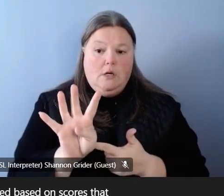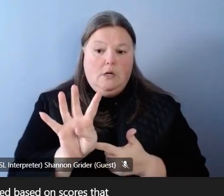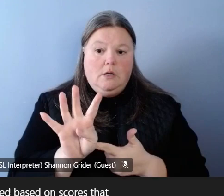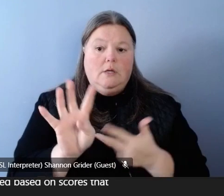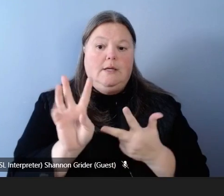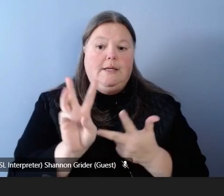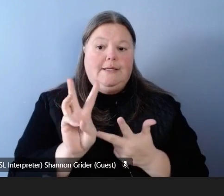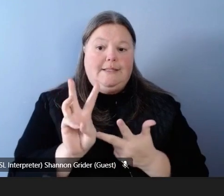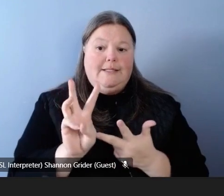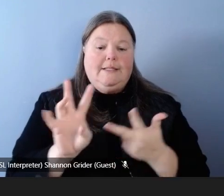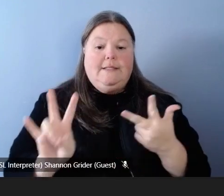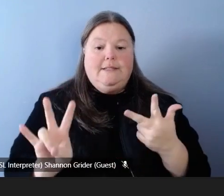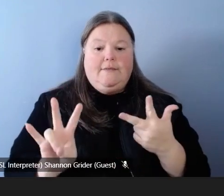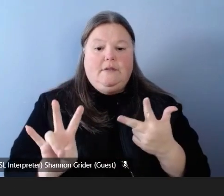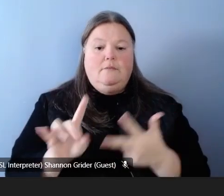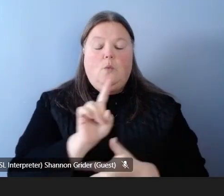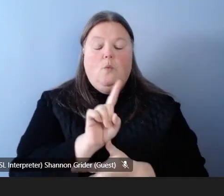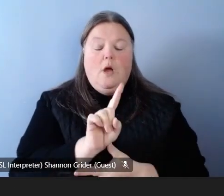6, and 7.